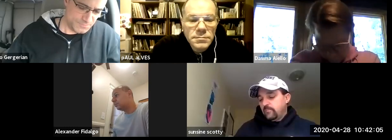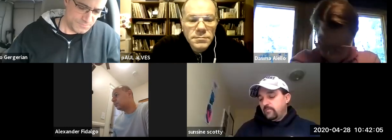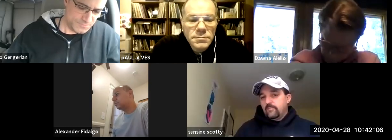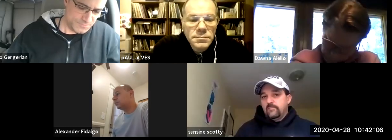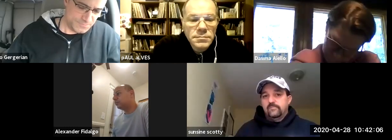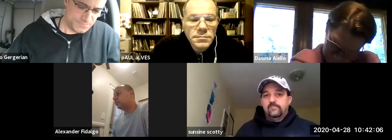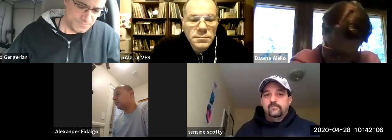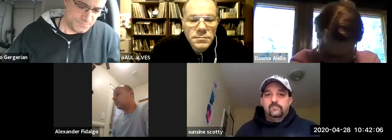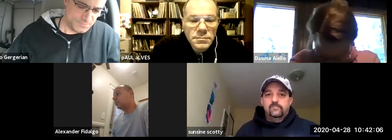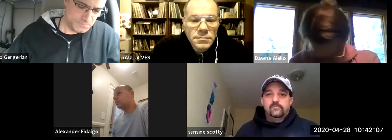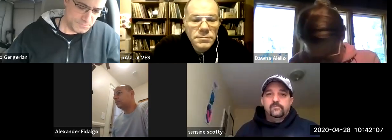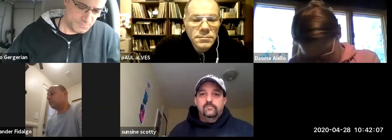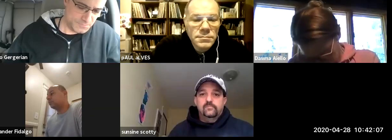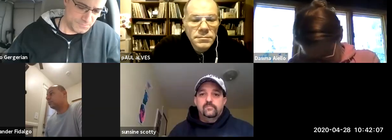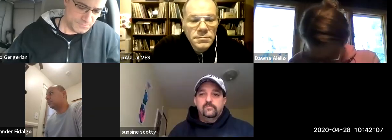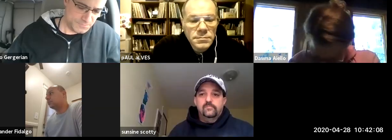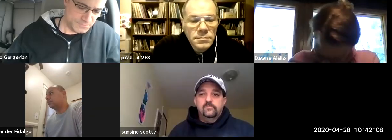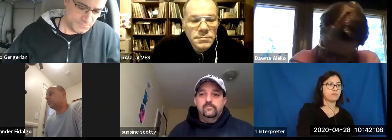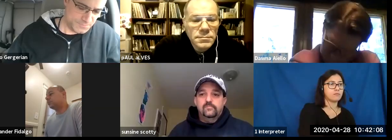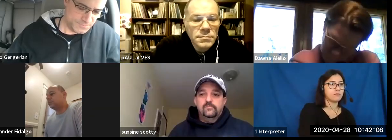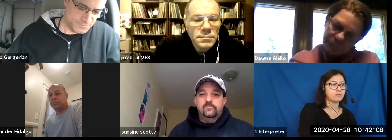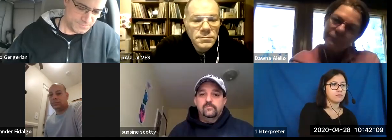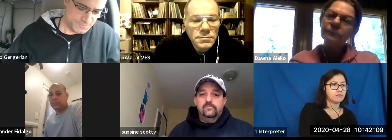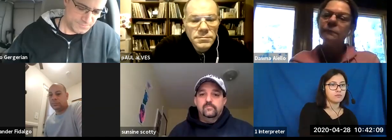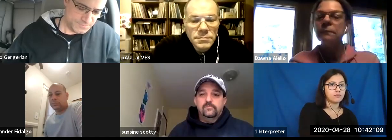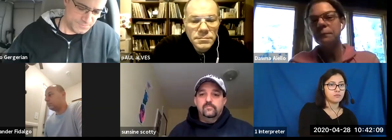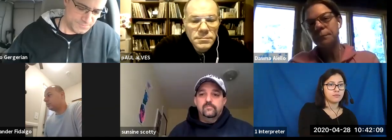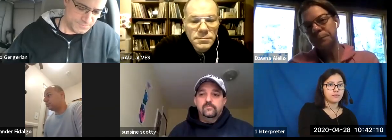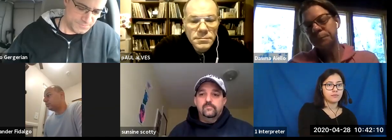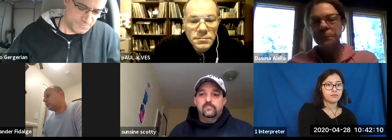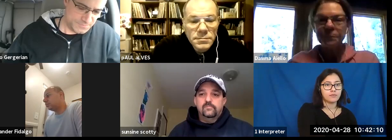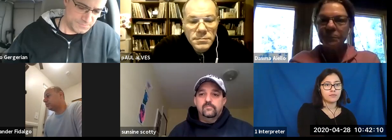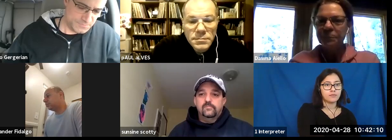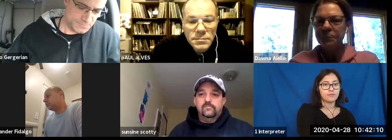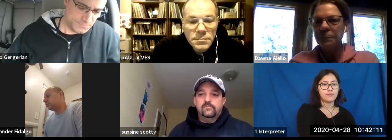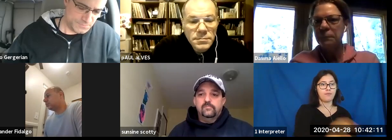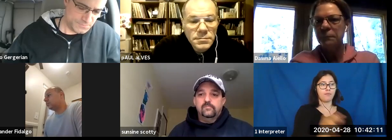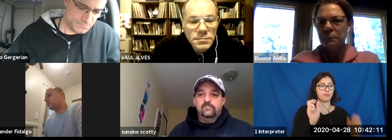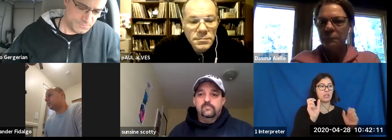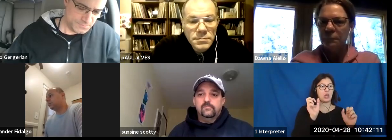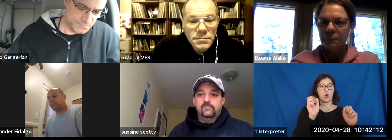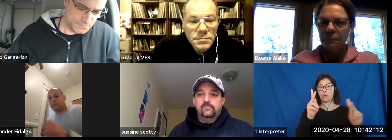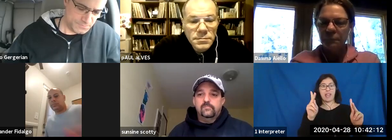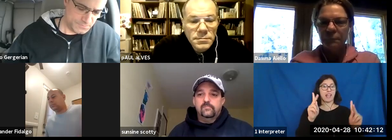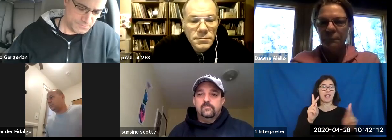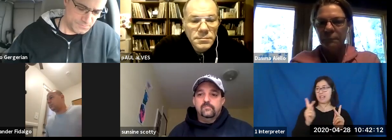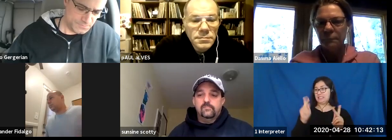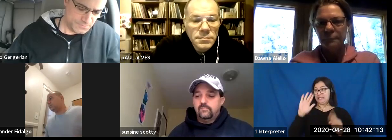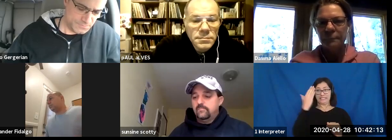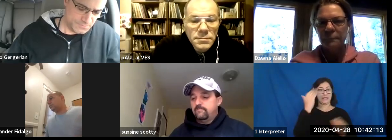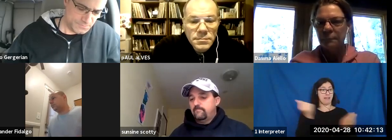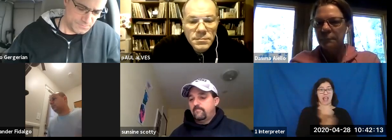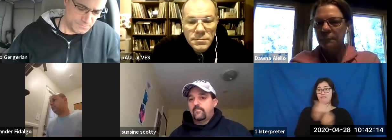Okay. And there's Scott and our interpreters. Okay, good. And so